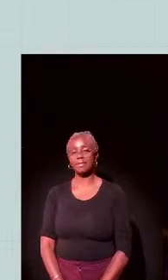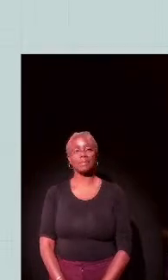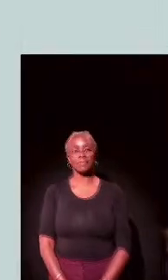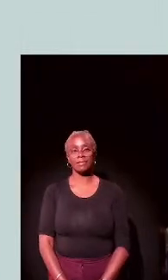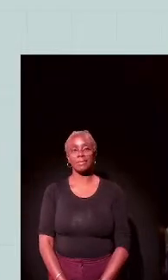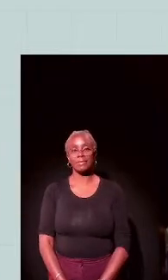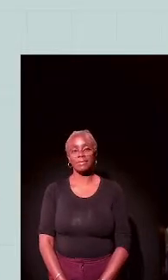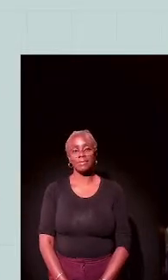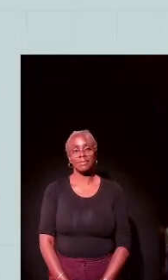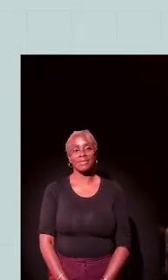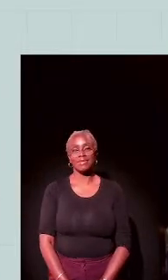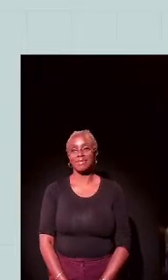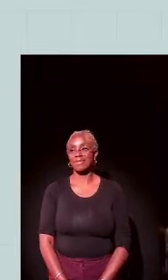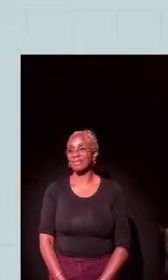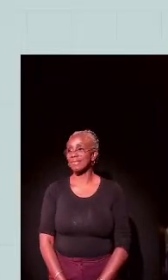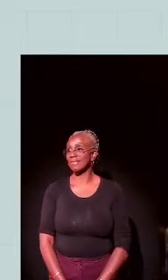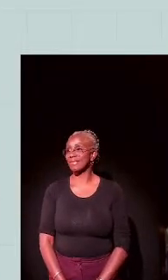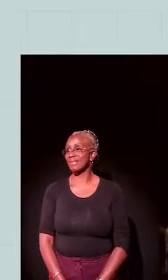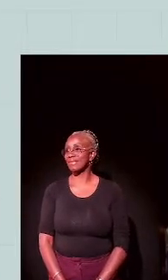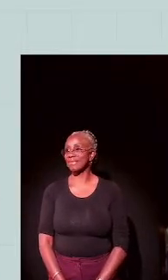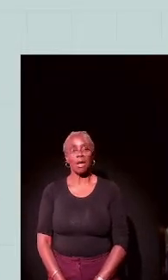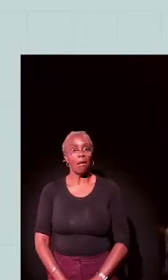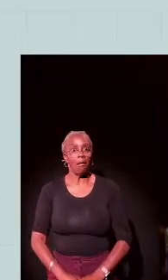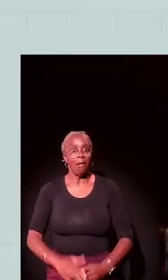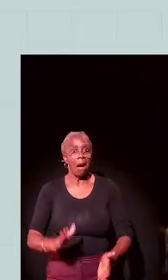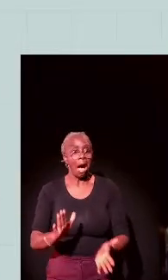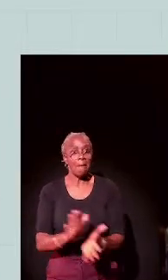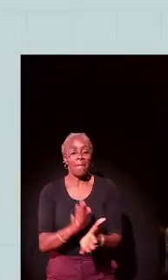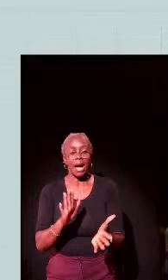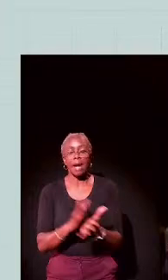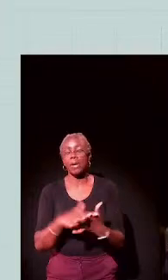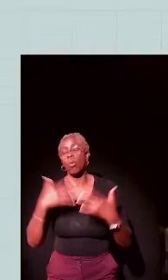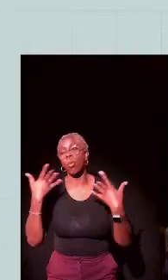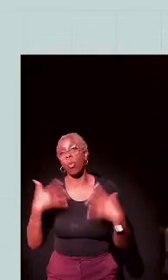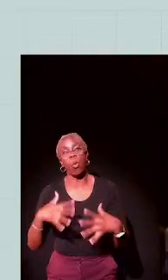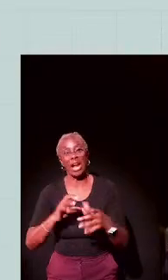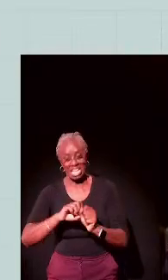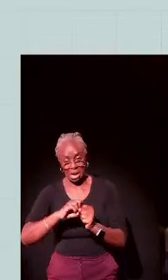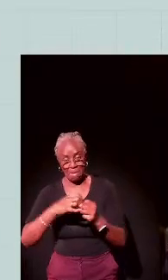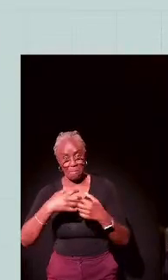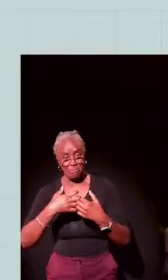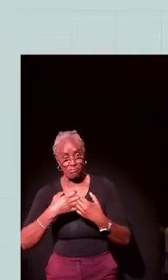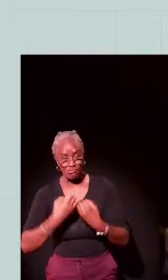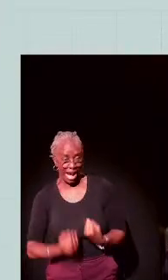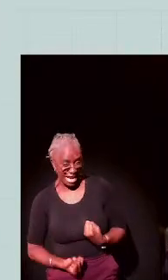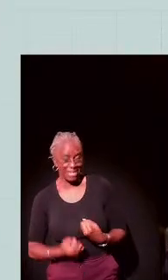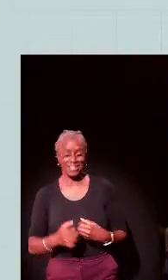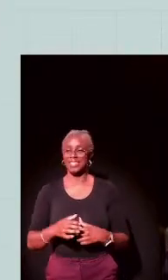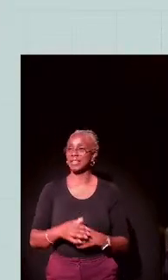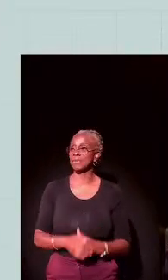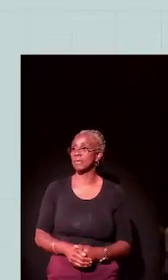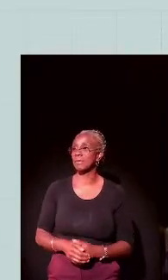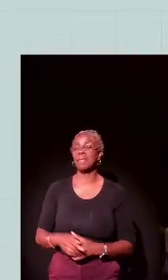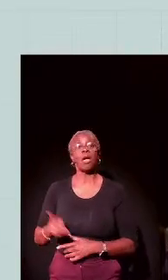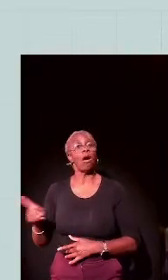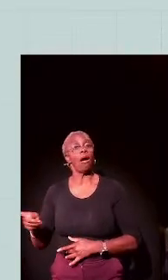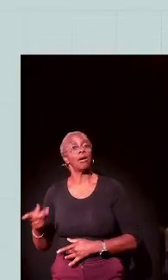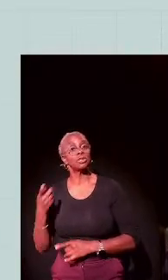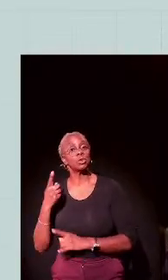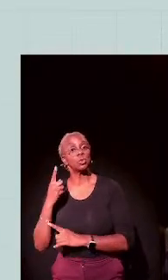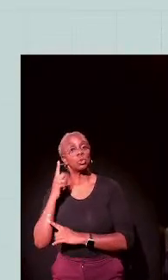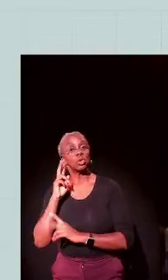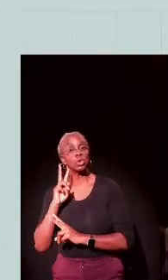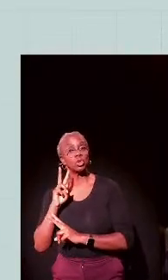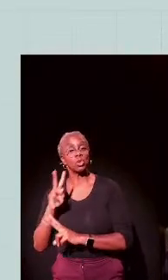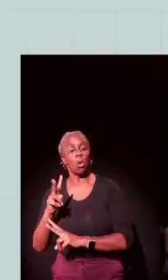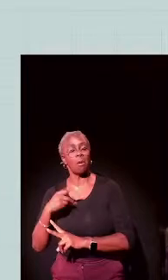Right. Pretty happy that it didn't break in the middle of the demonstration. But yeah, what you essentially just saw here, what I was trying to